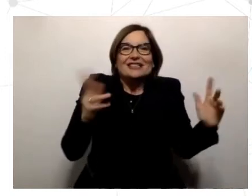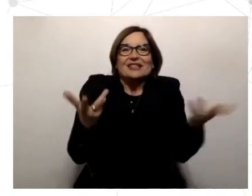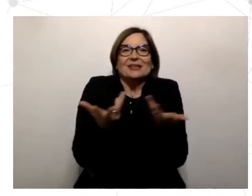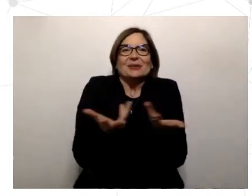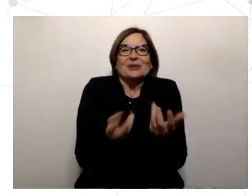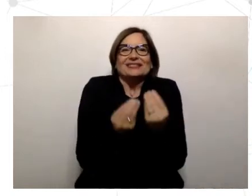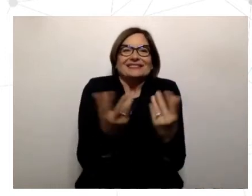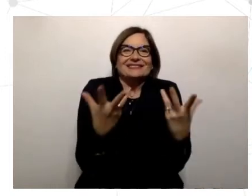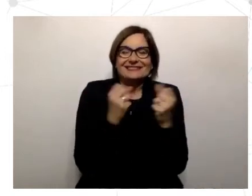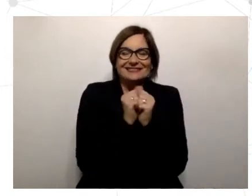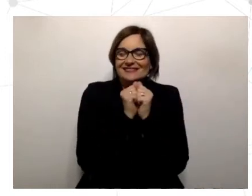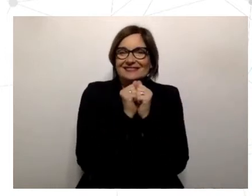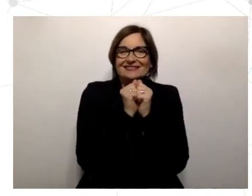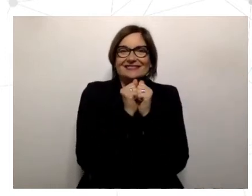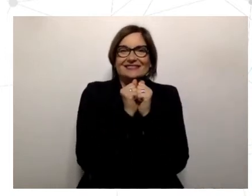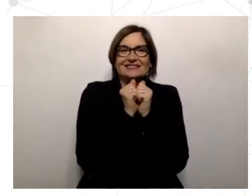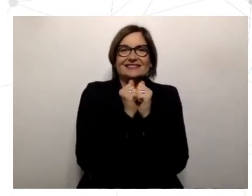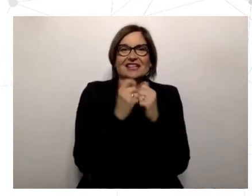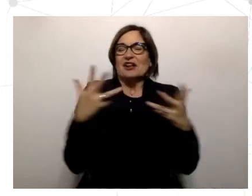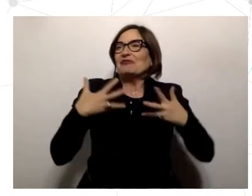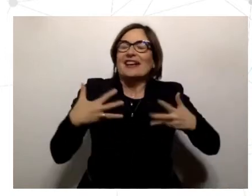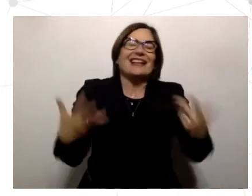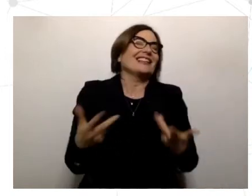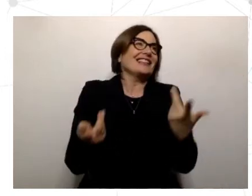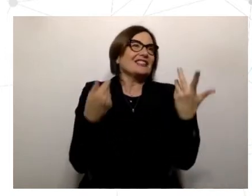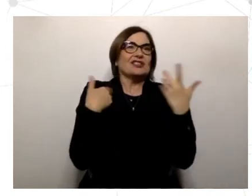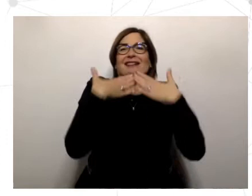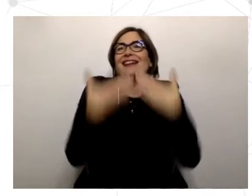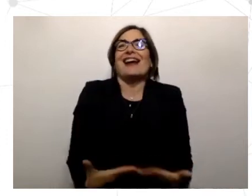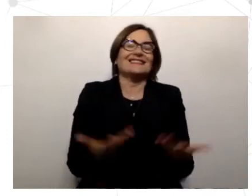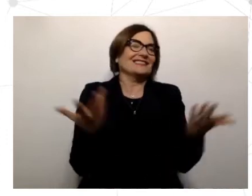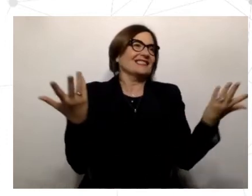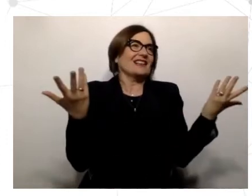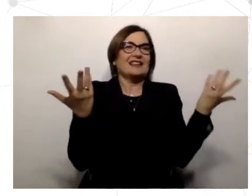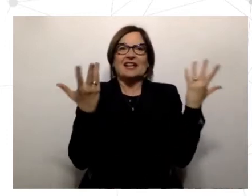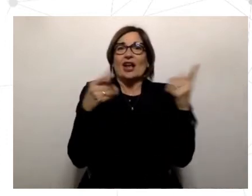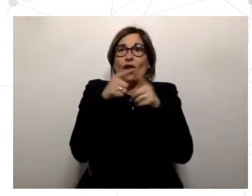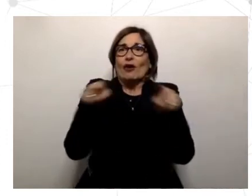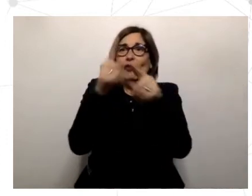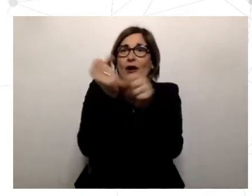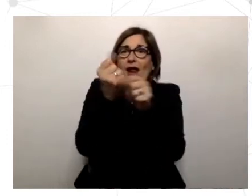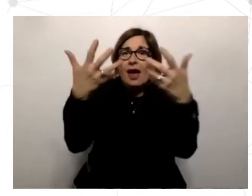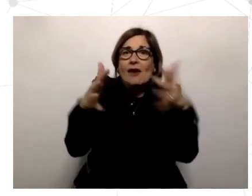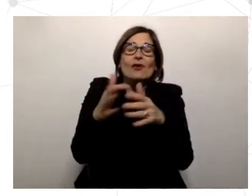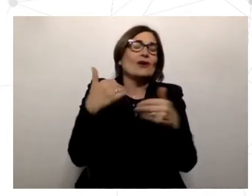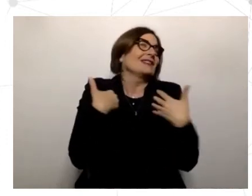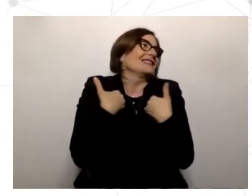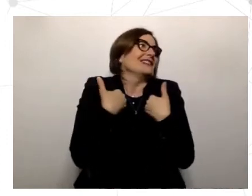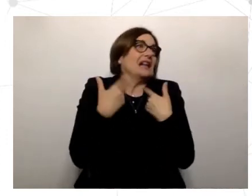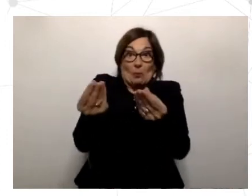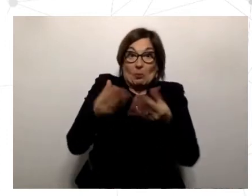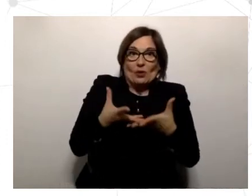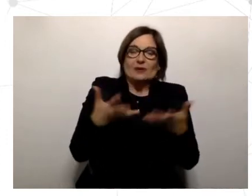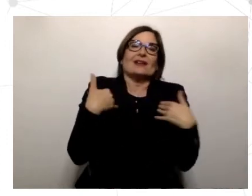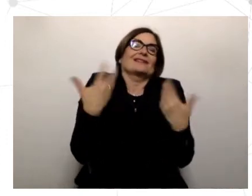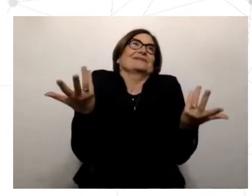veramente la felicità, la gratitudine verso quello che avete fatto e quello che ci avete